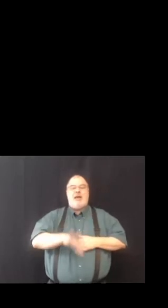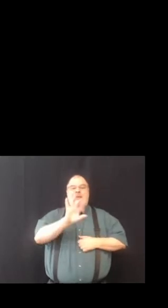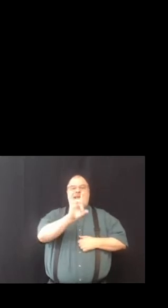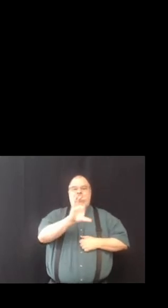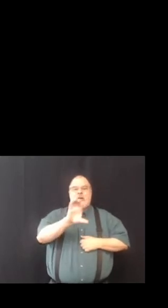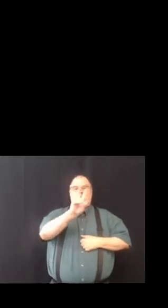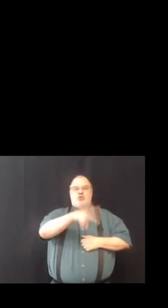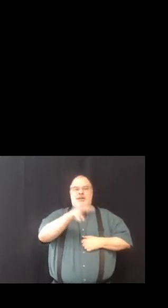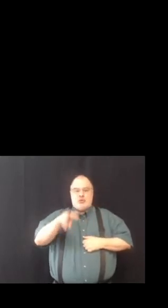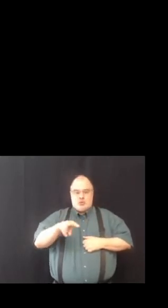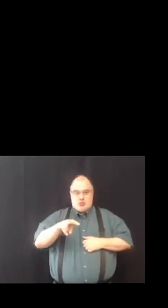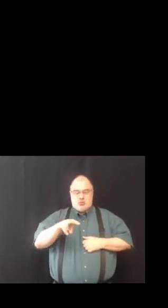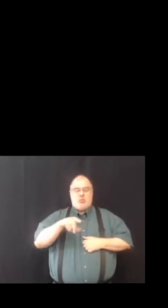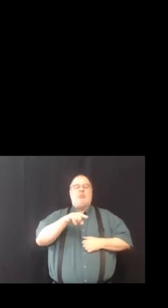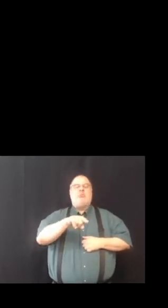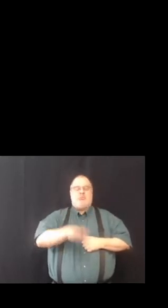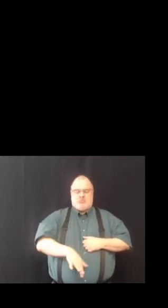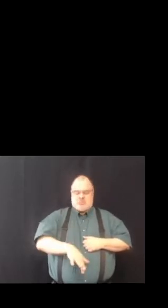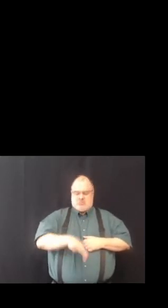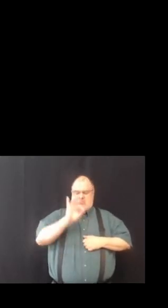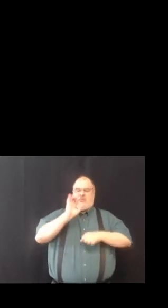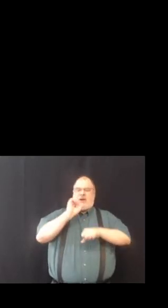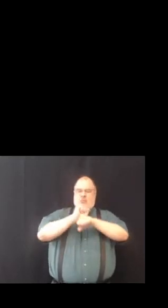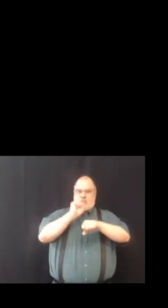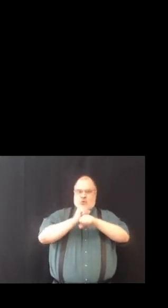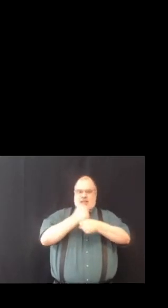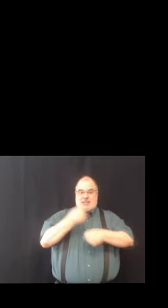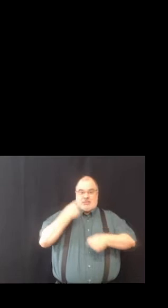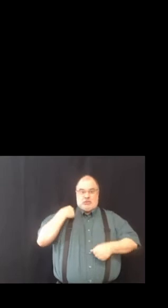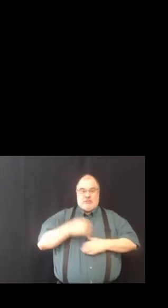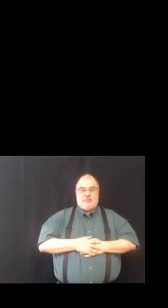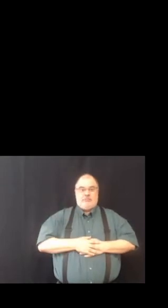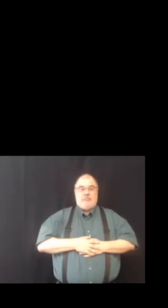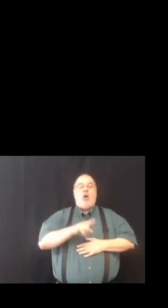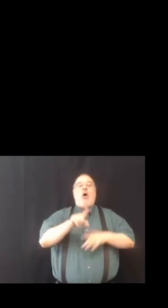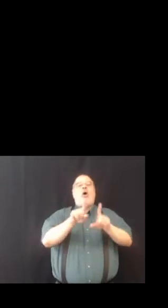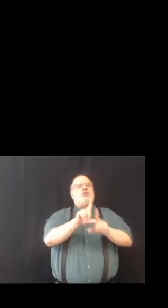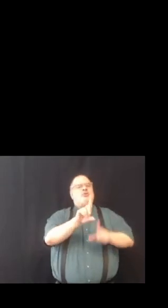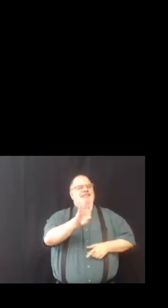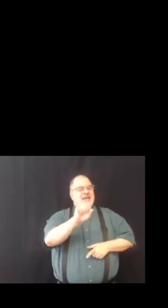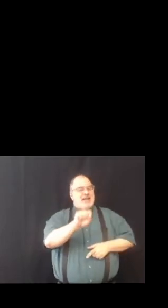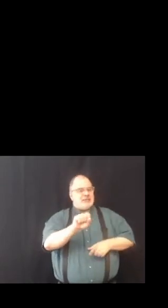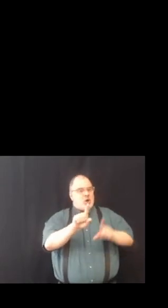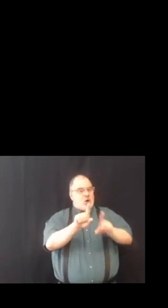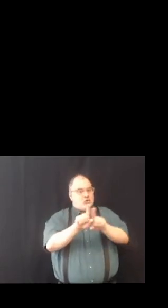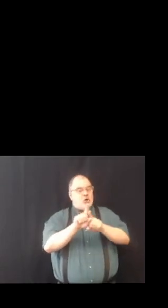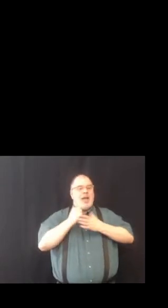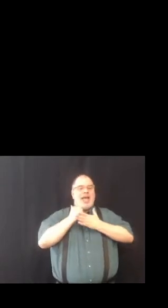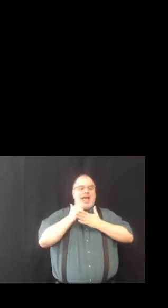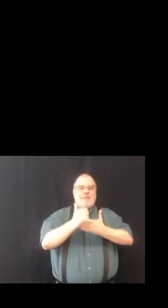in obtaining employment last year, but also Blind Services assisted